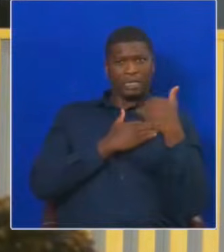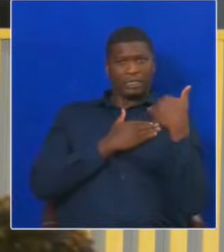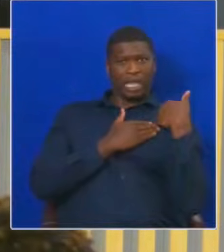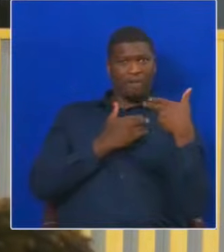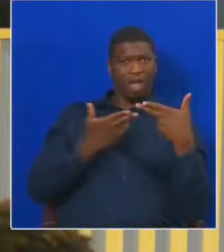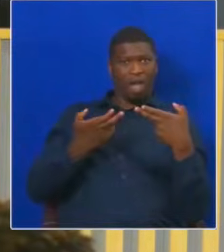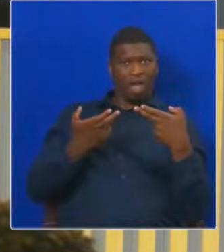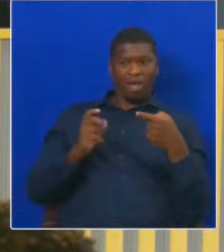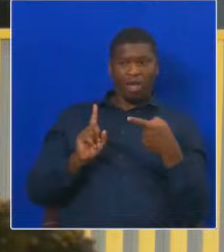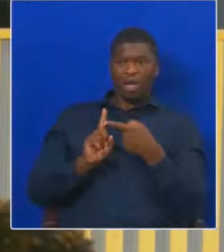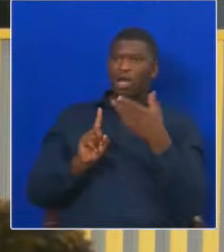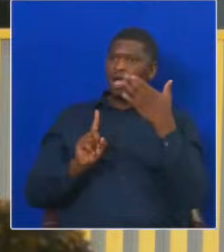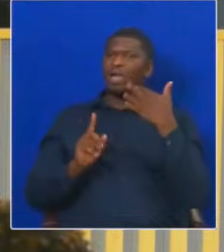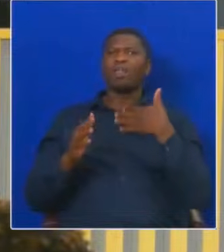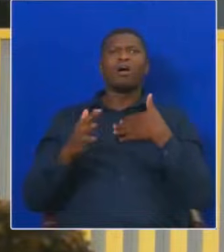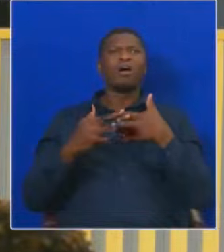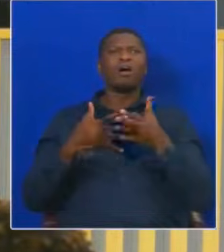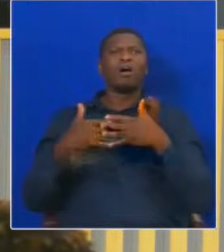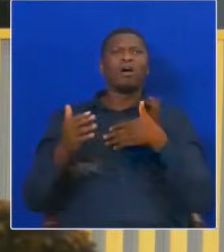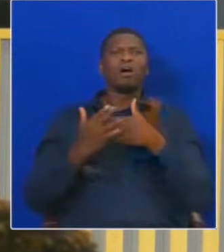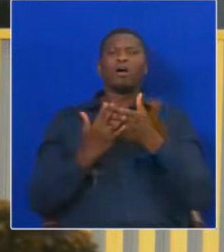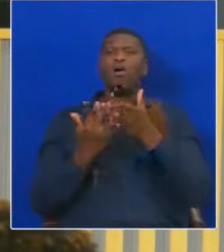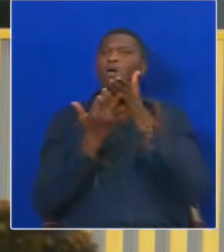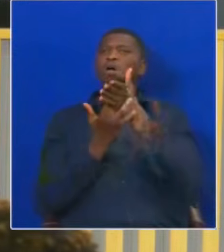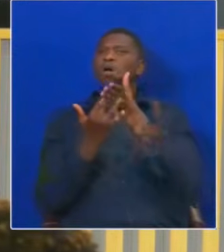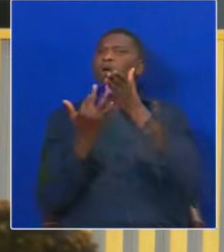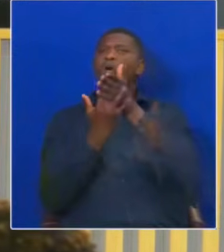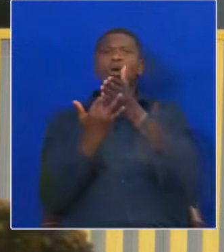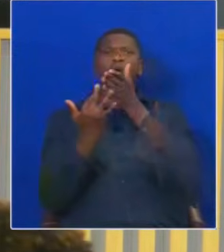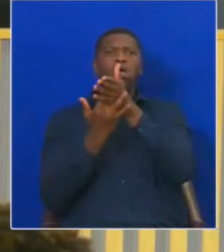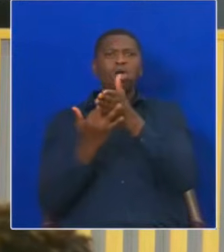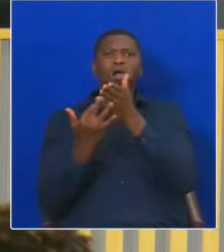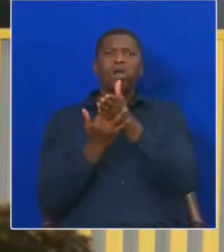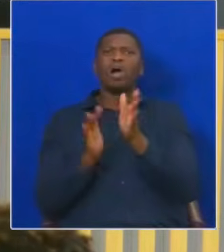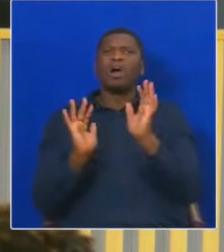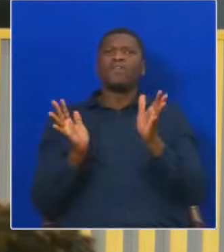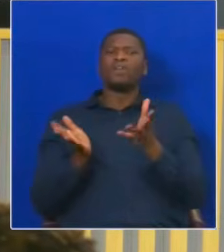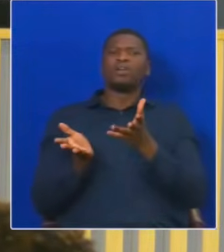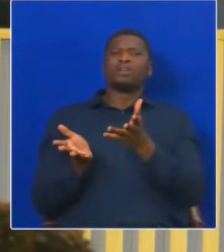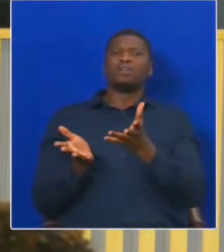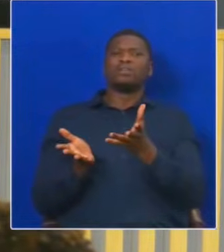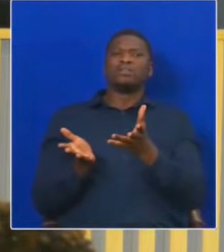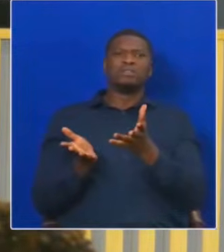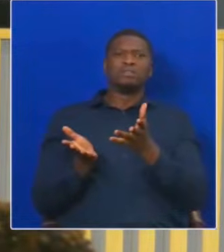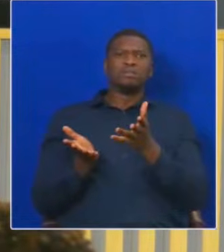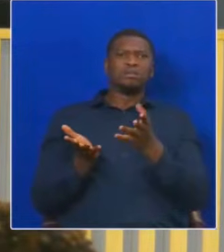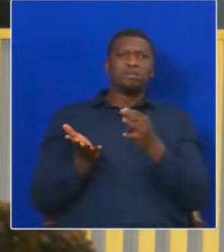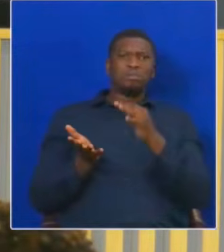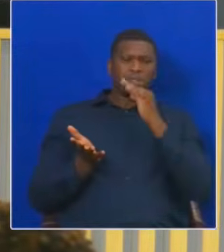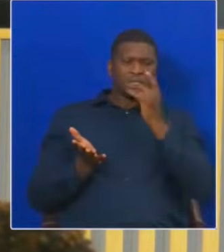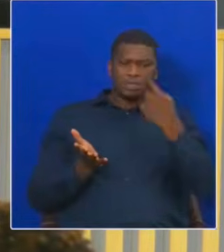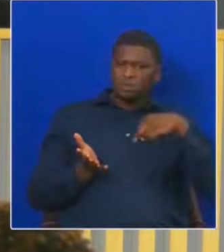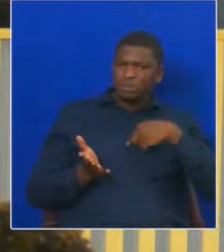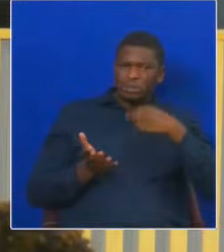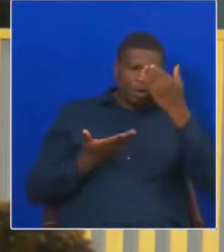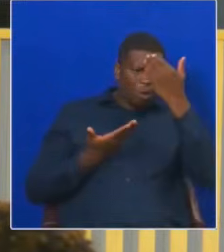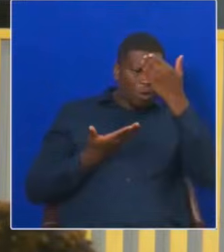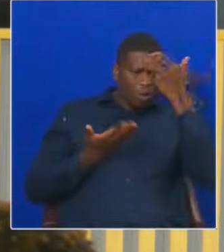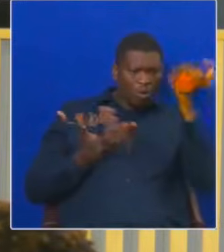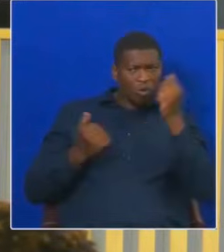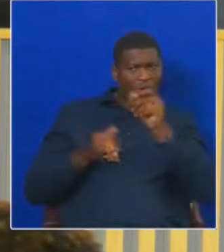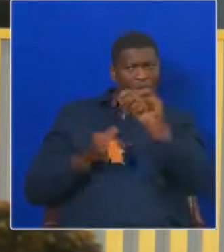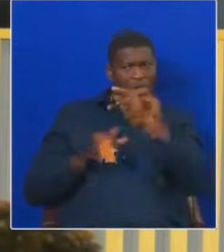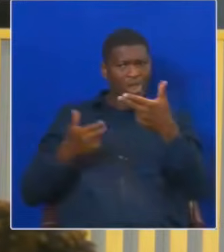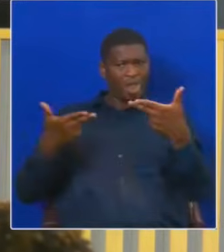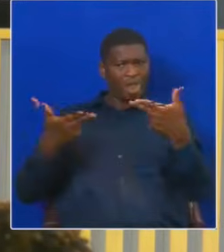One doesn't know as to whether the firearms have ever been used in any commission